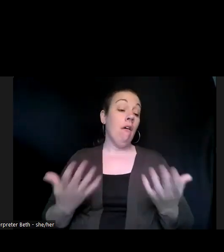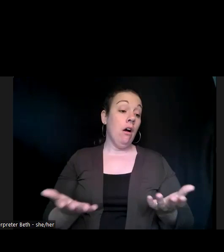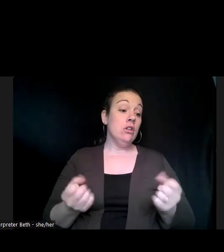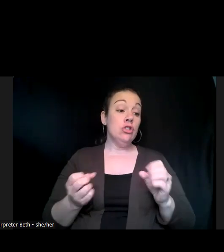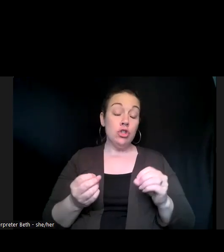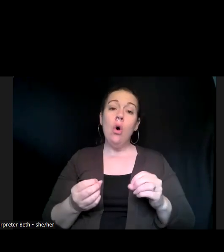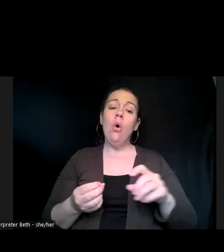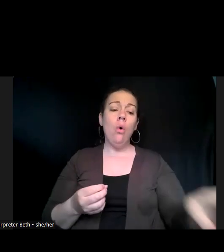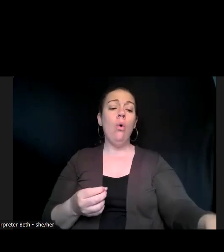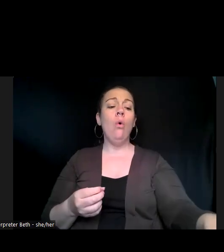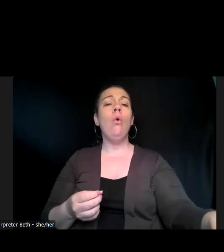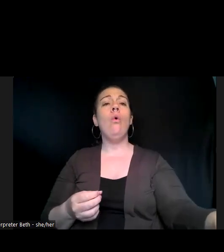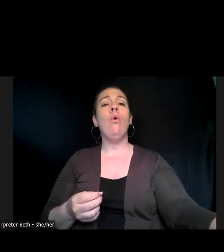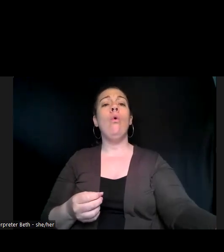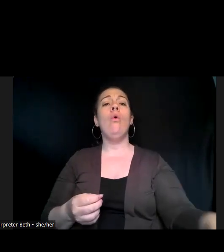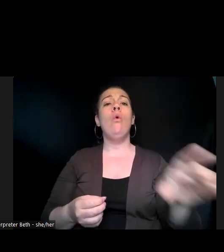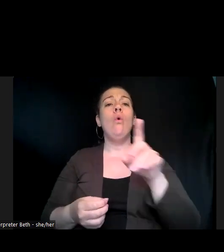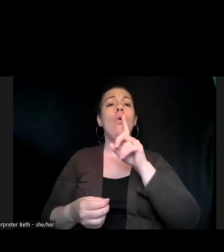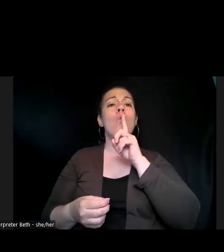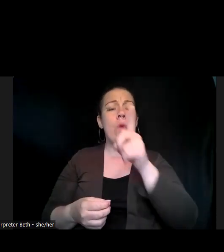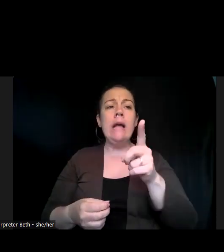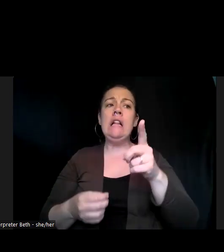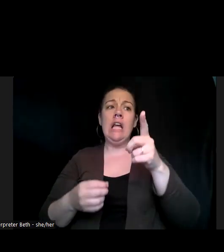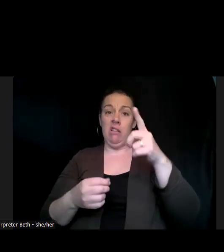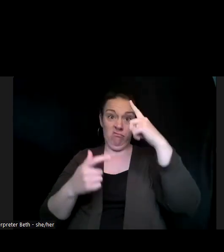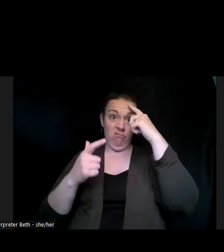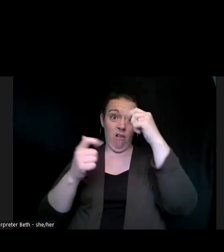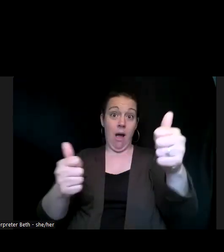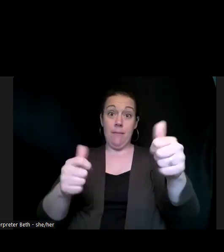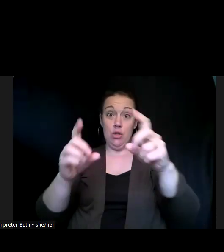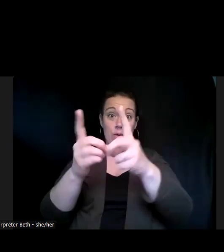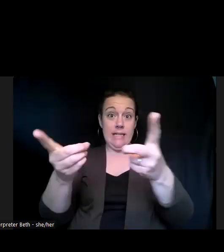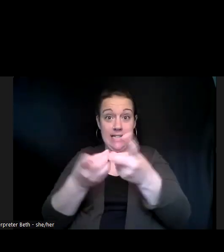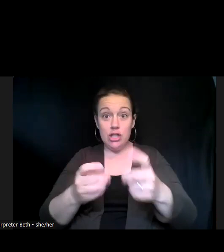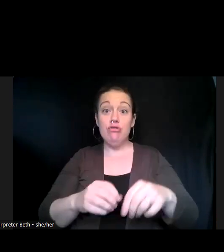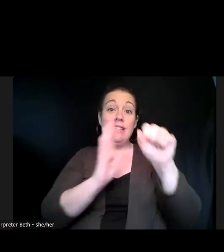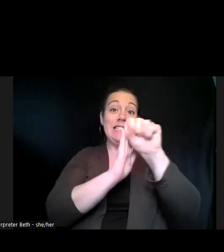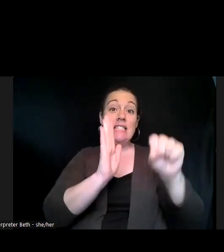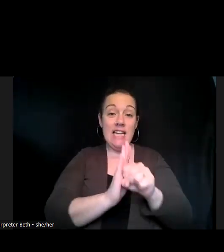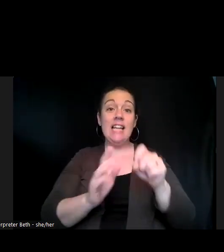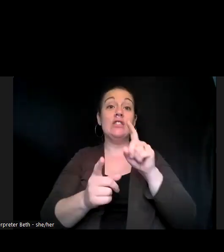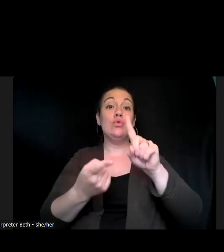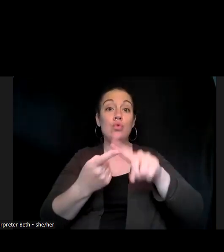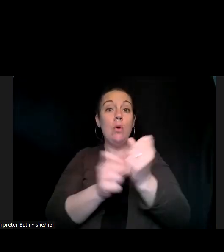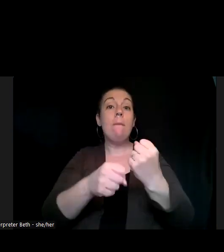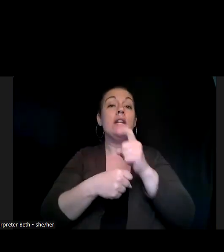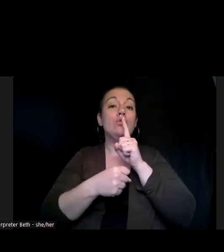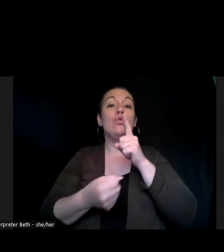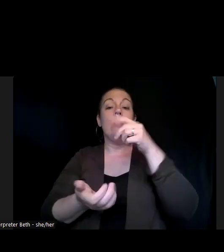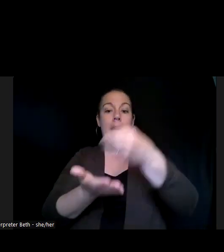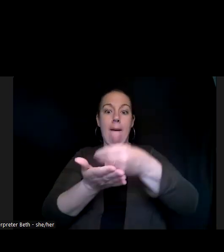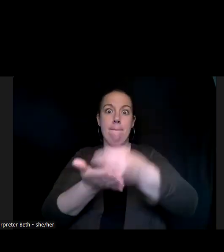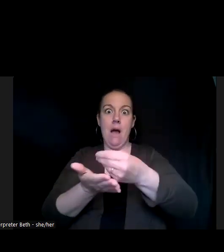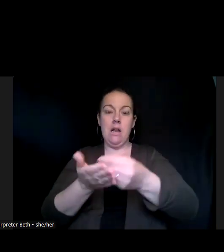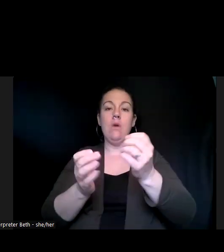so it's really up to districts and states, as well as community members, to be working together to make sure that those funds were being spent in a way that was really